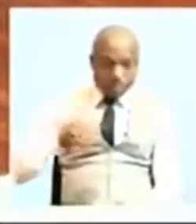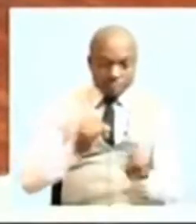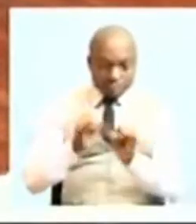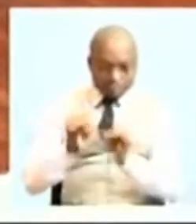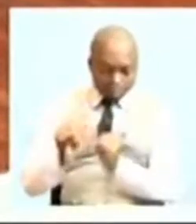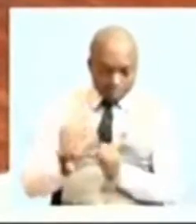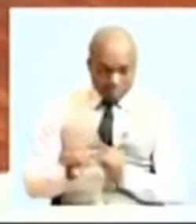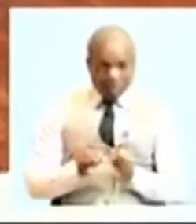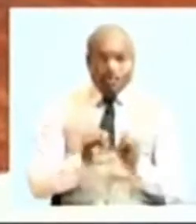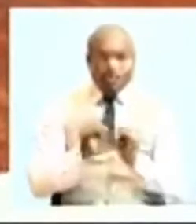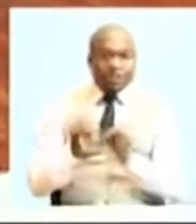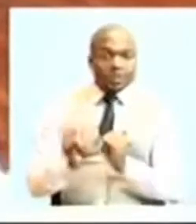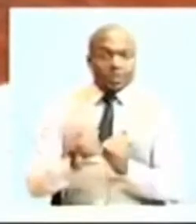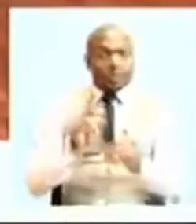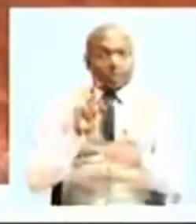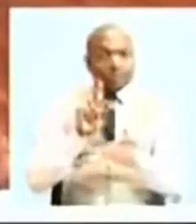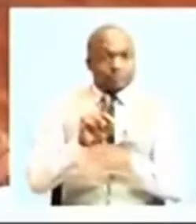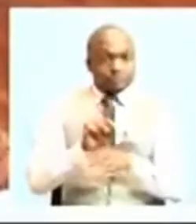of projects.